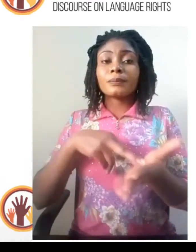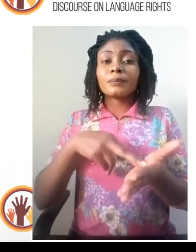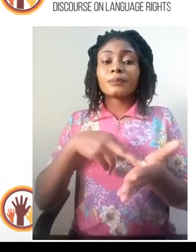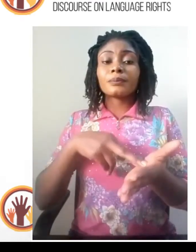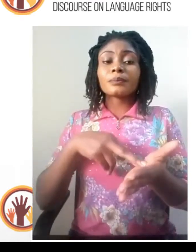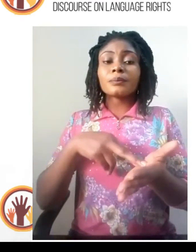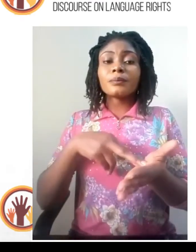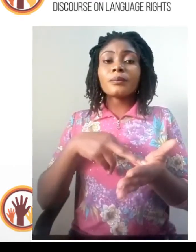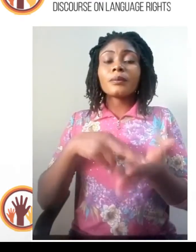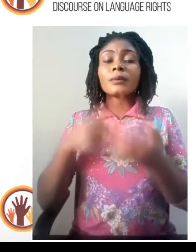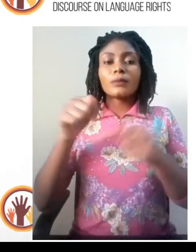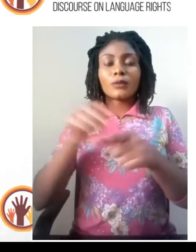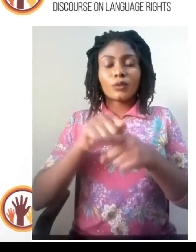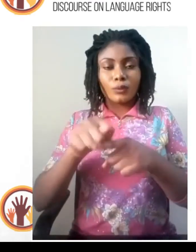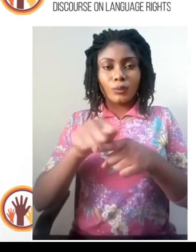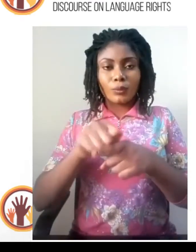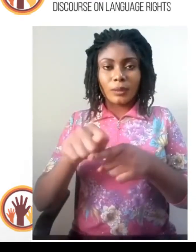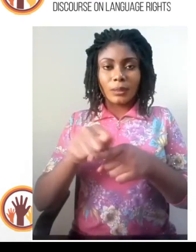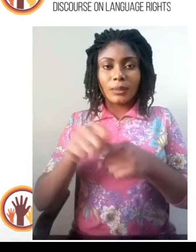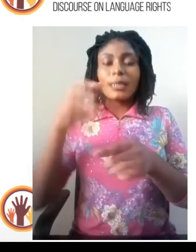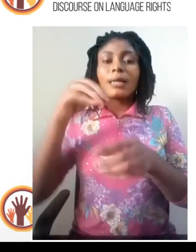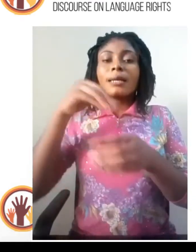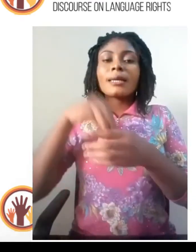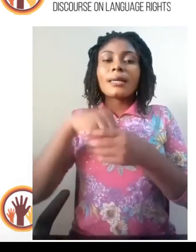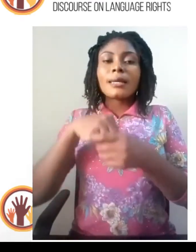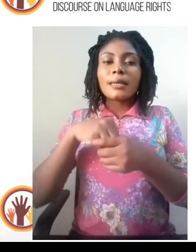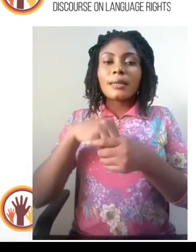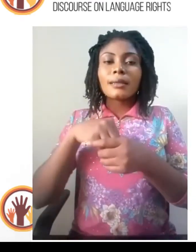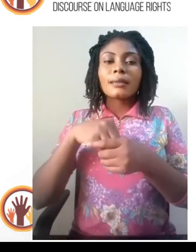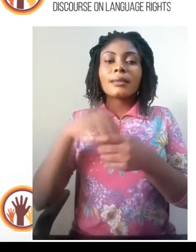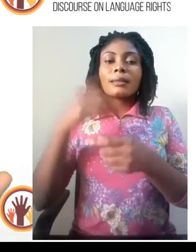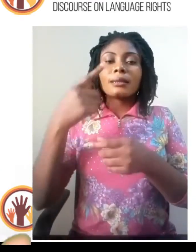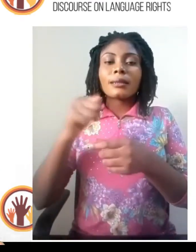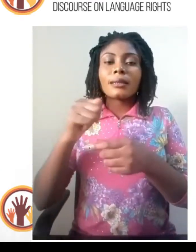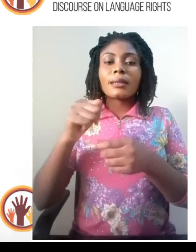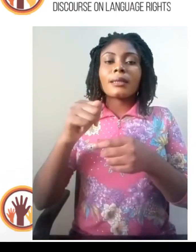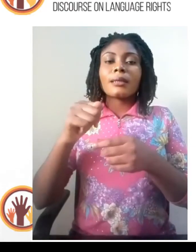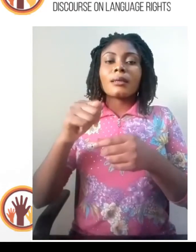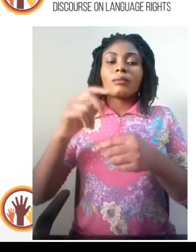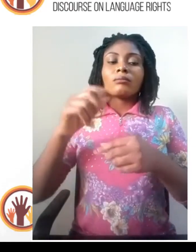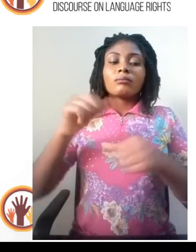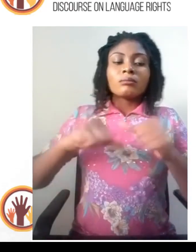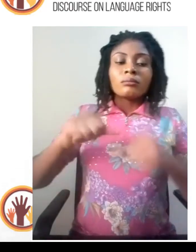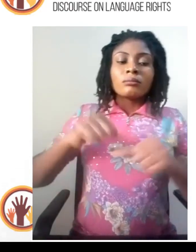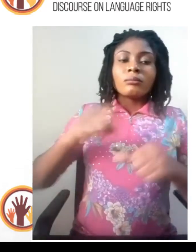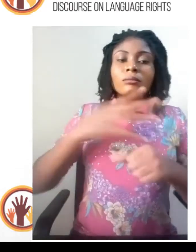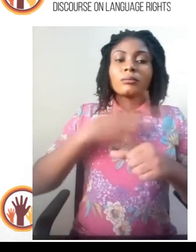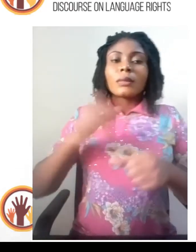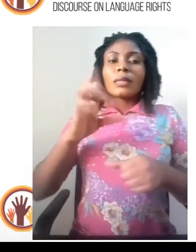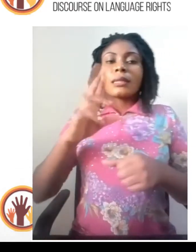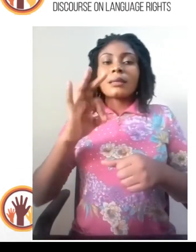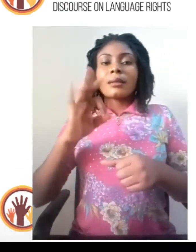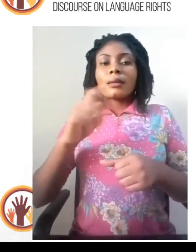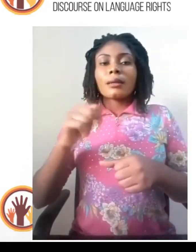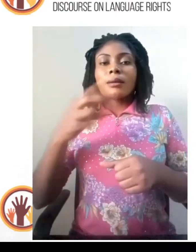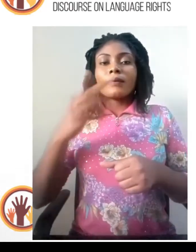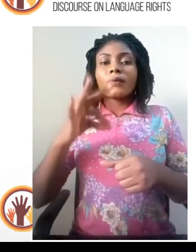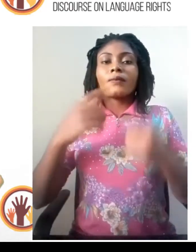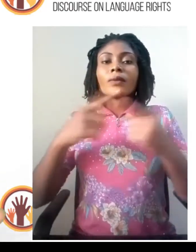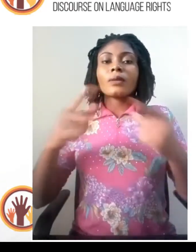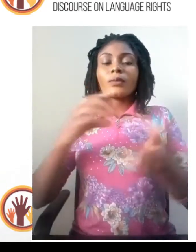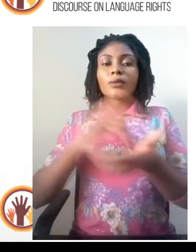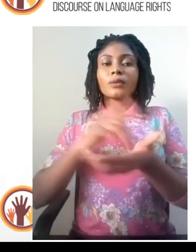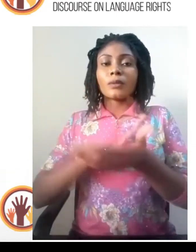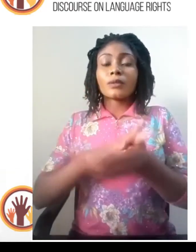representatives trained in the art and craft of language documentation, so that